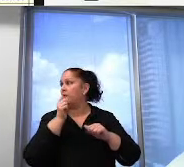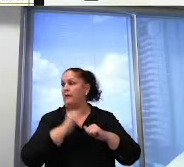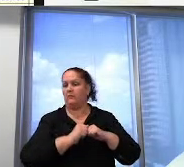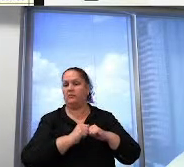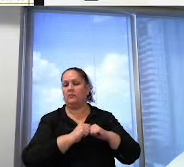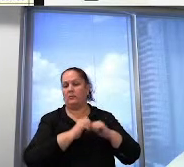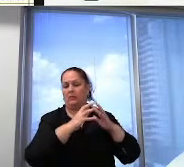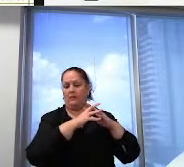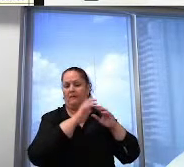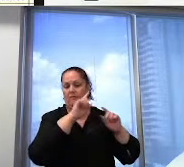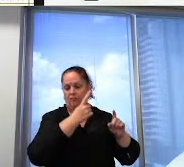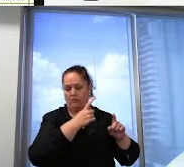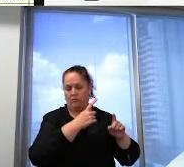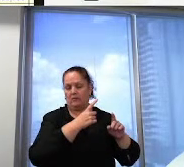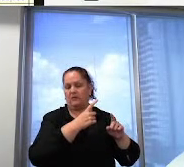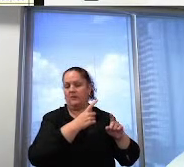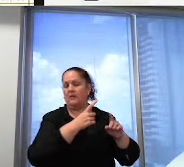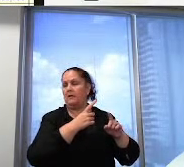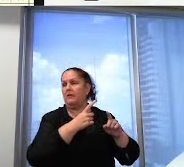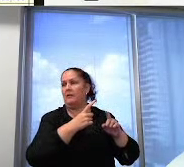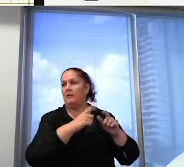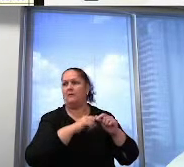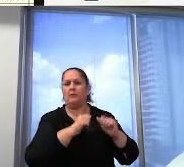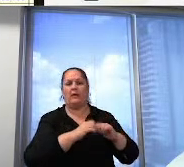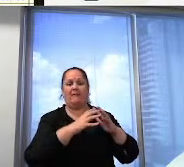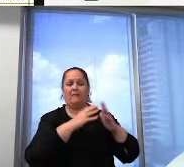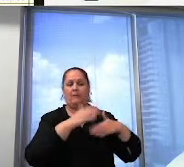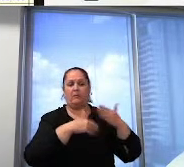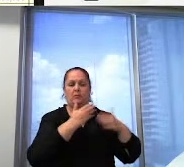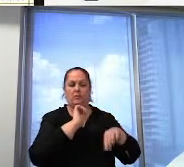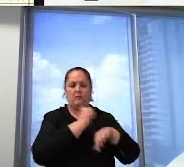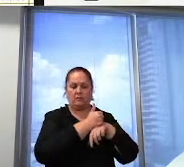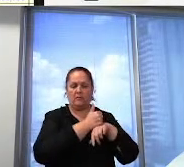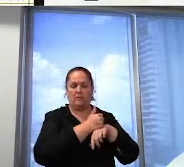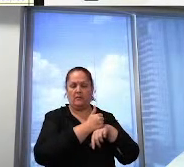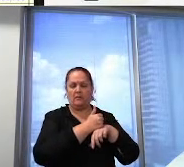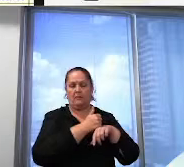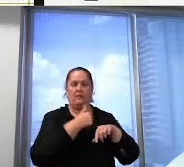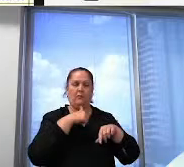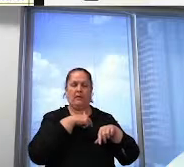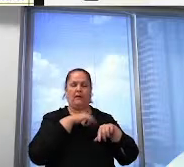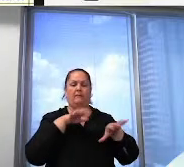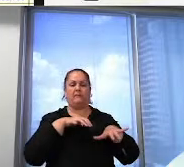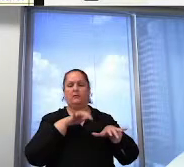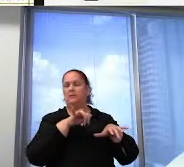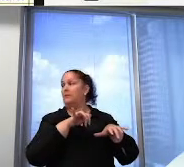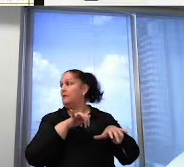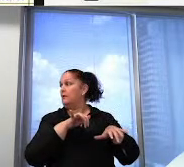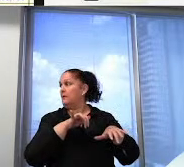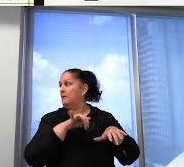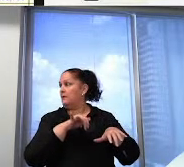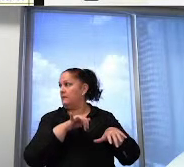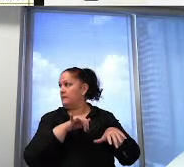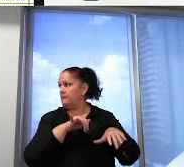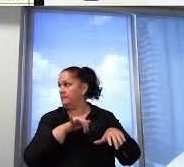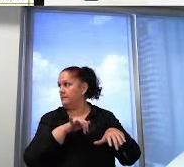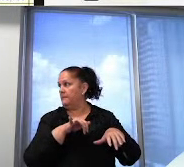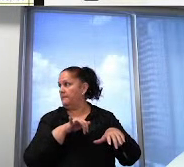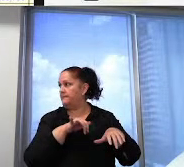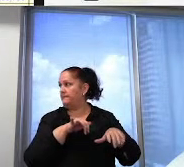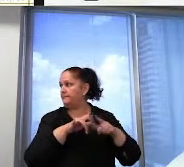So we need to build that up first. But we have built the procedures behind the scenes to look